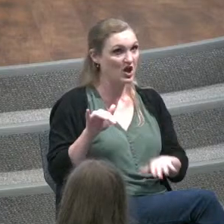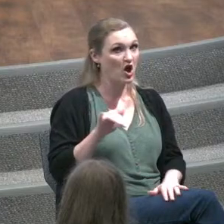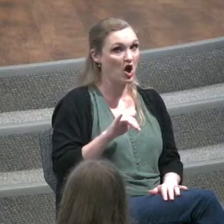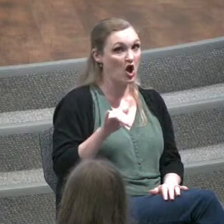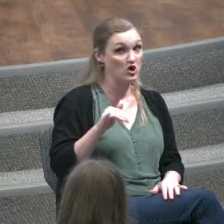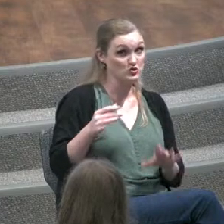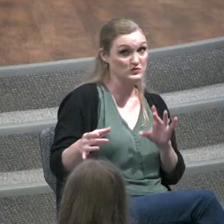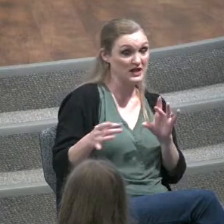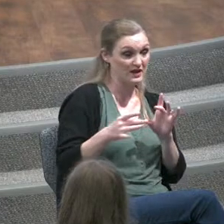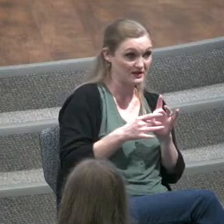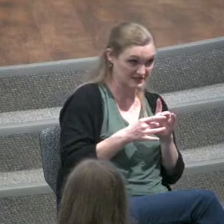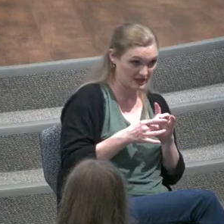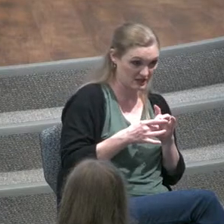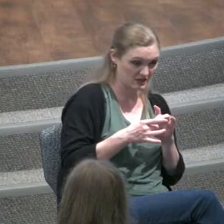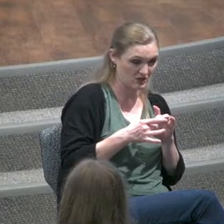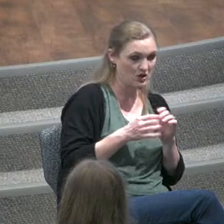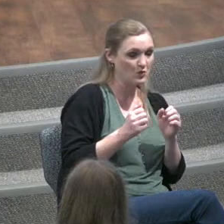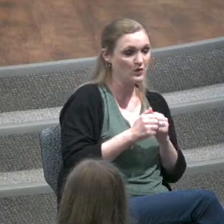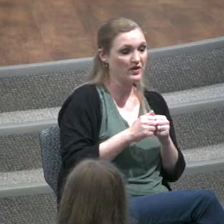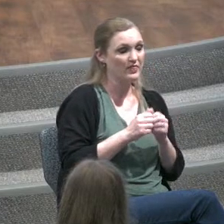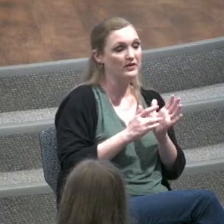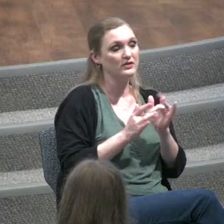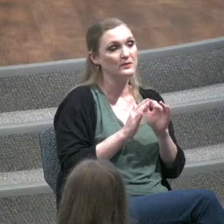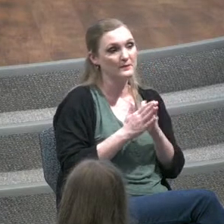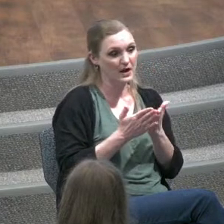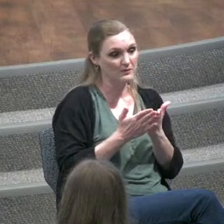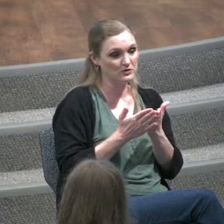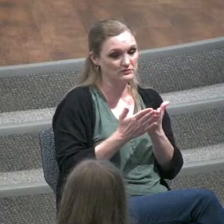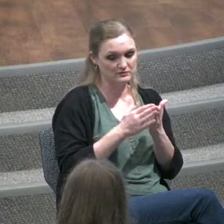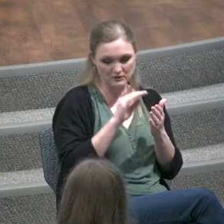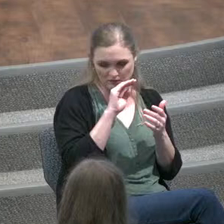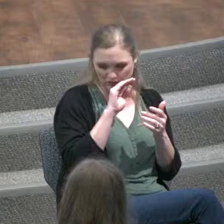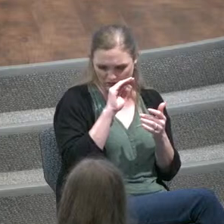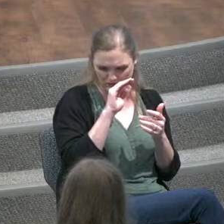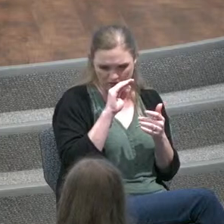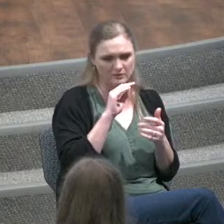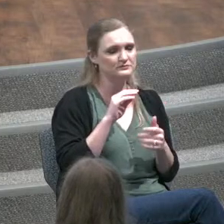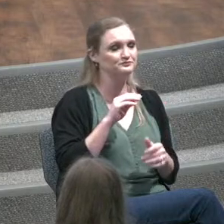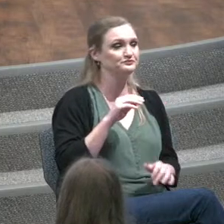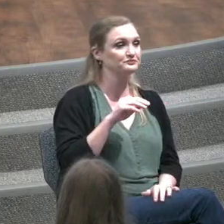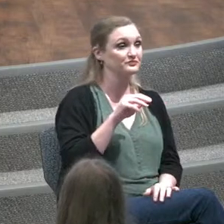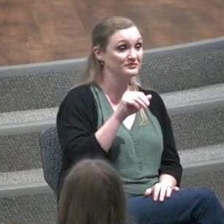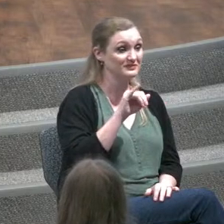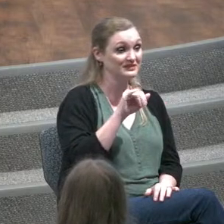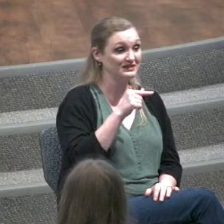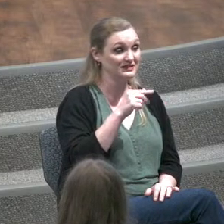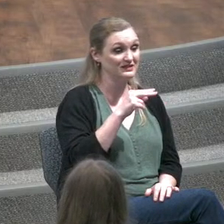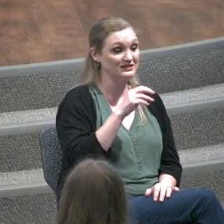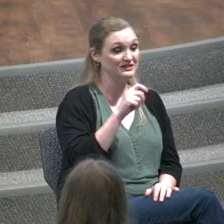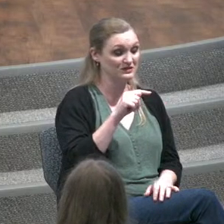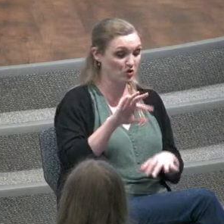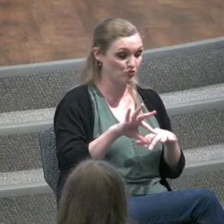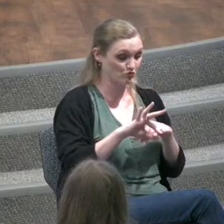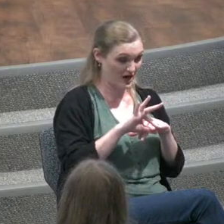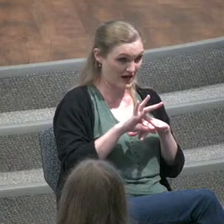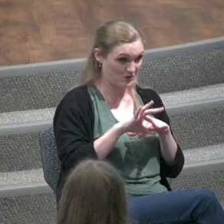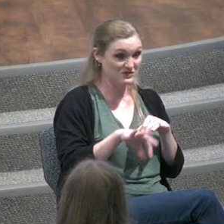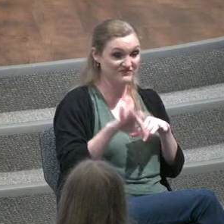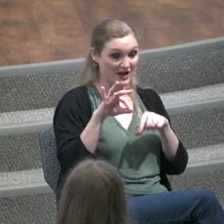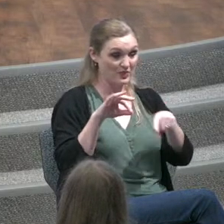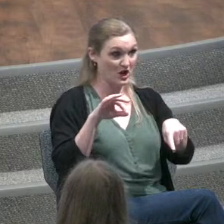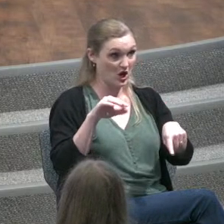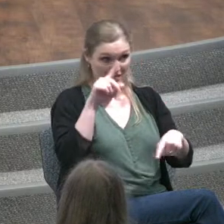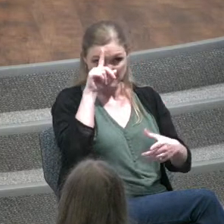also directly tie in with Scripture, is that a signet ring was found at Herodium